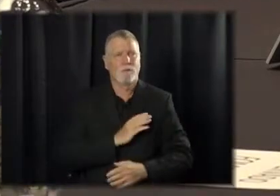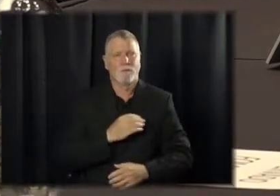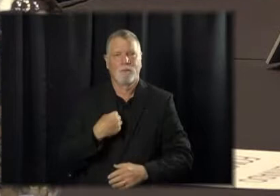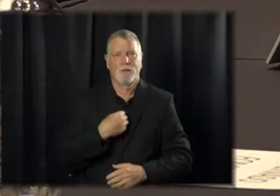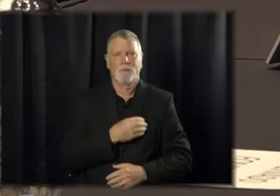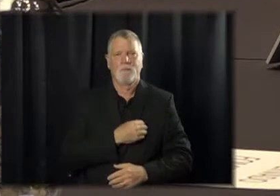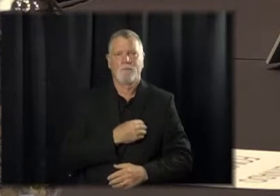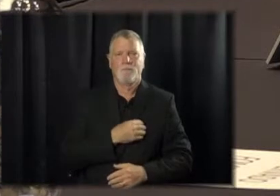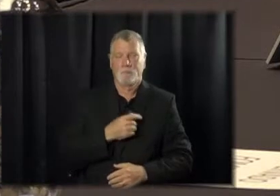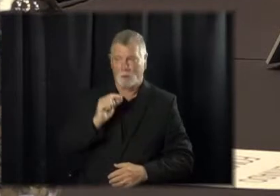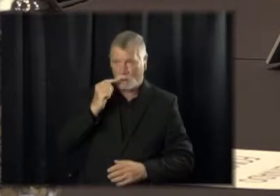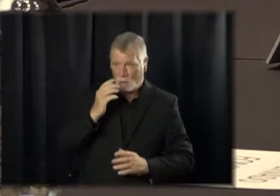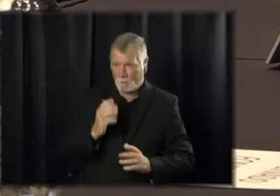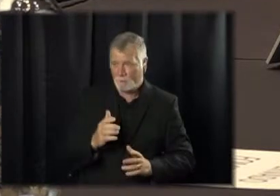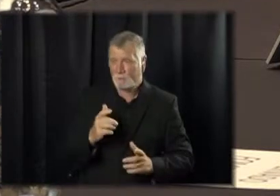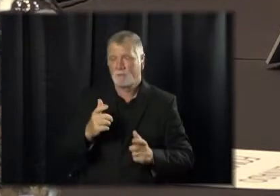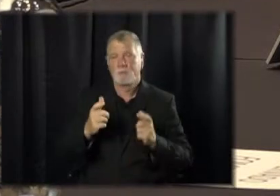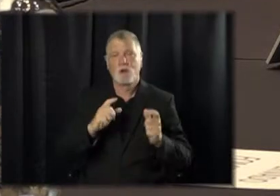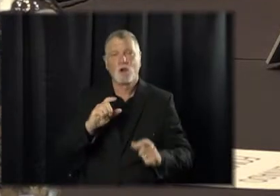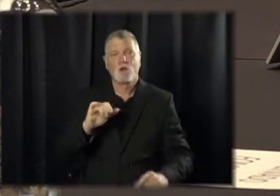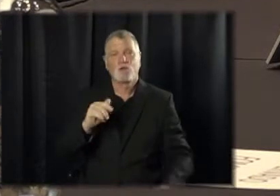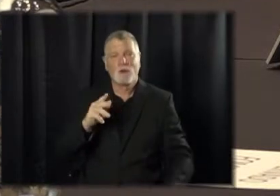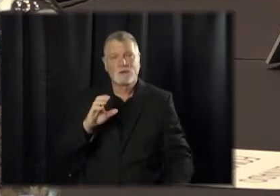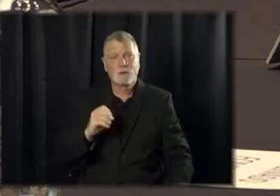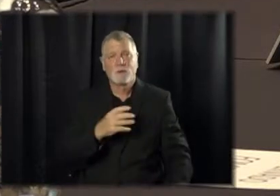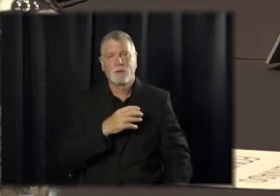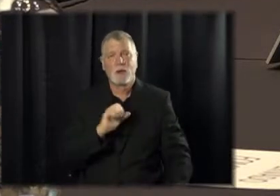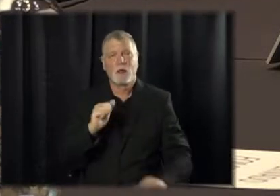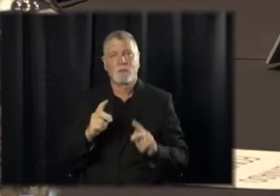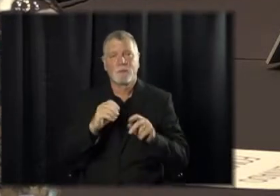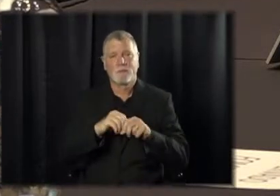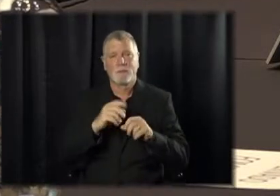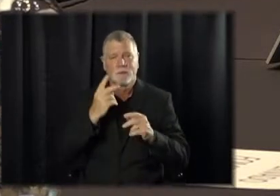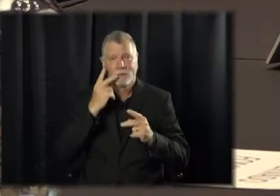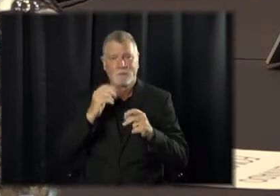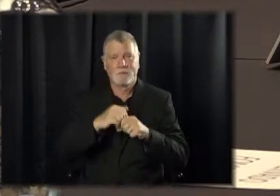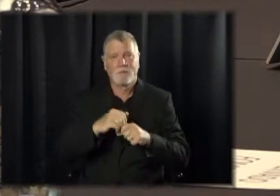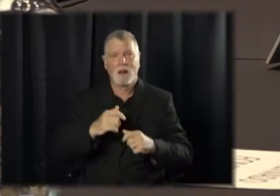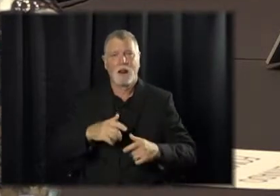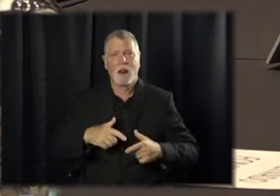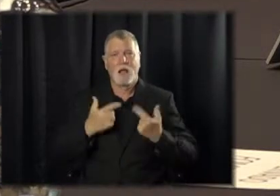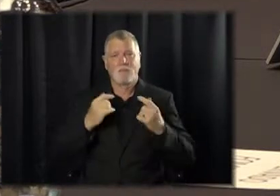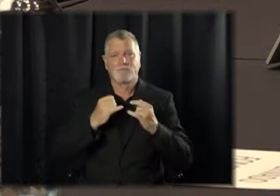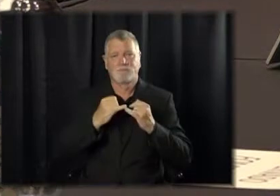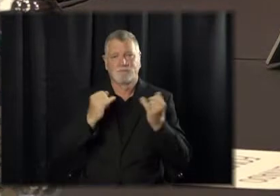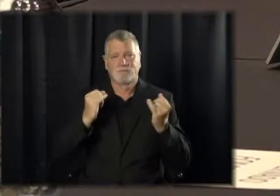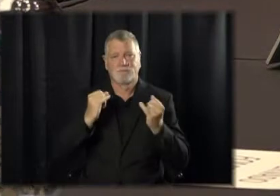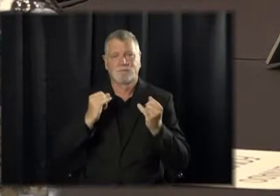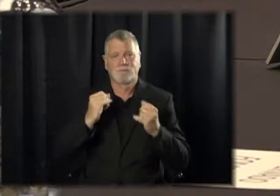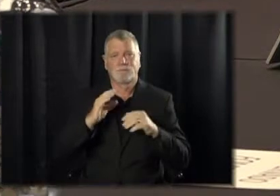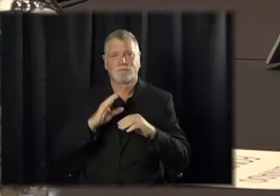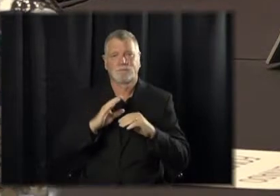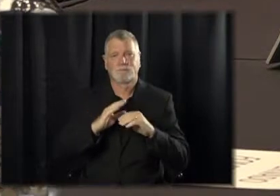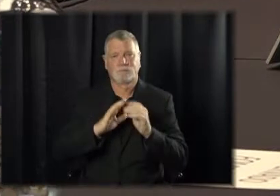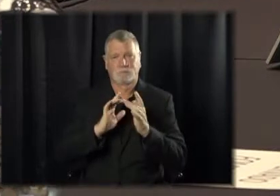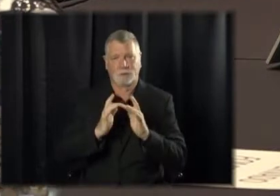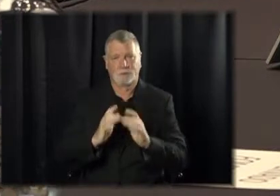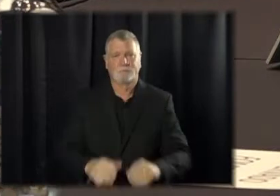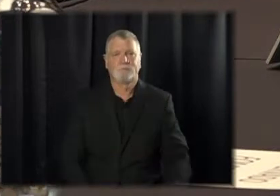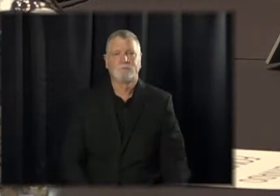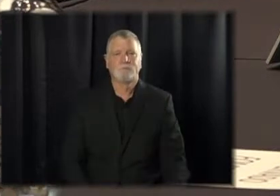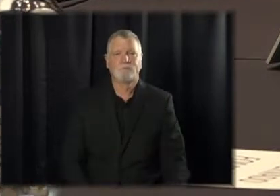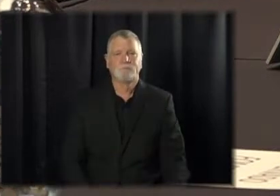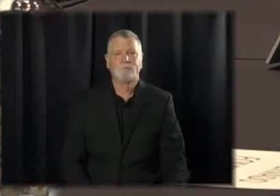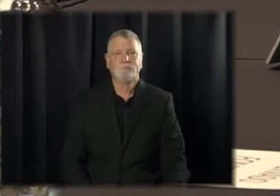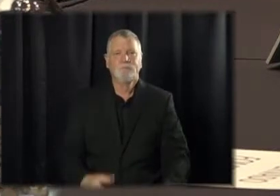Governor Pierluisi, Executive Director Dresko, and all of those viewing us through our live stream. Today, we have for your consideration a proposed